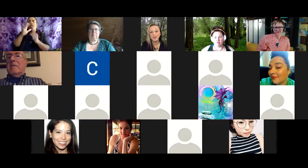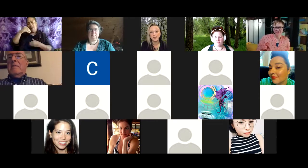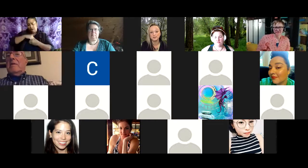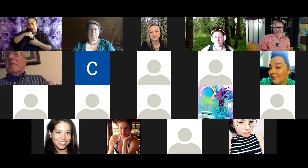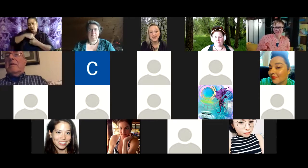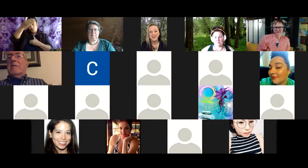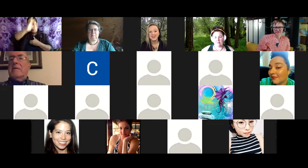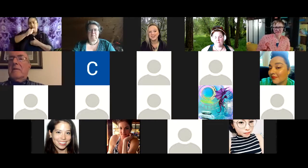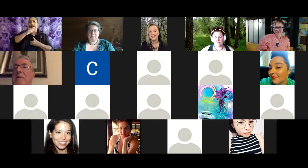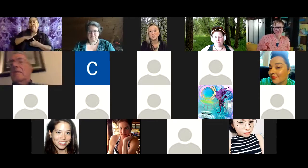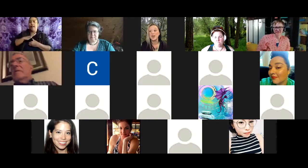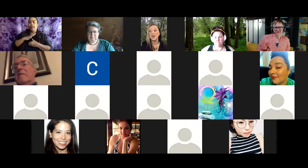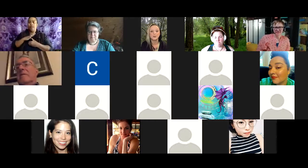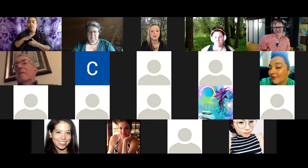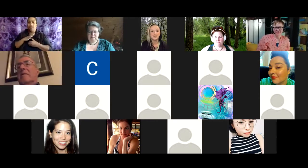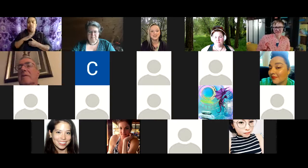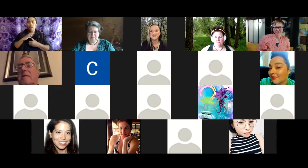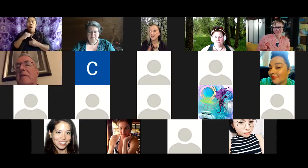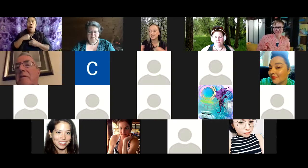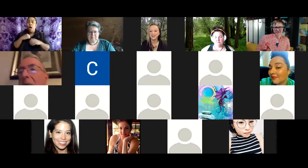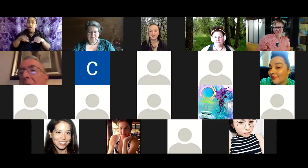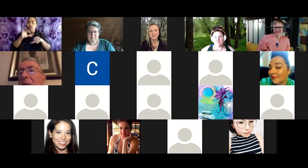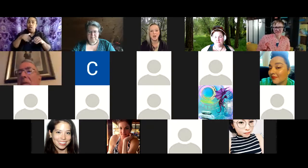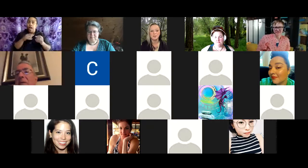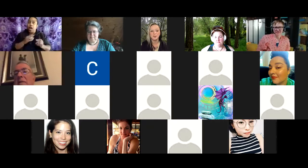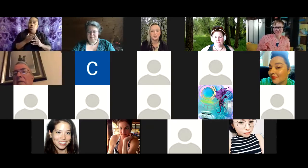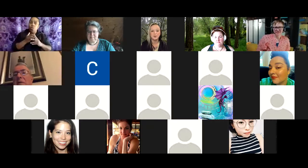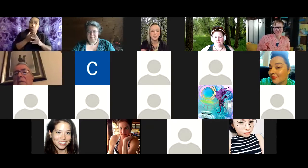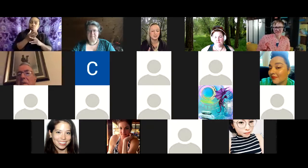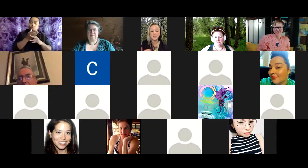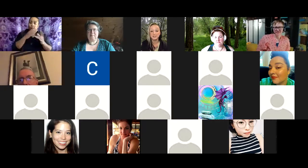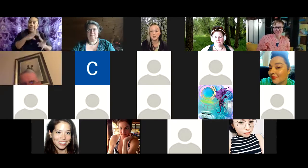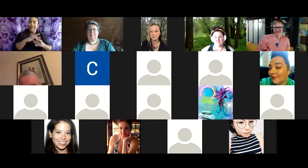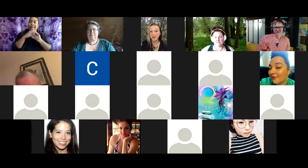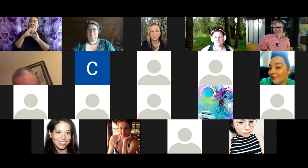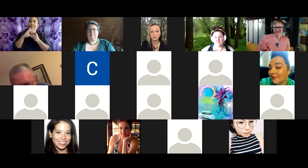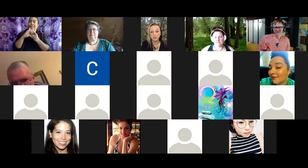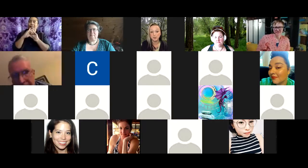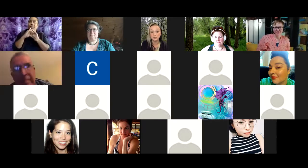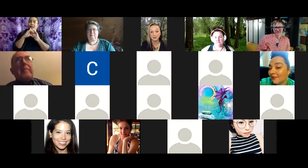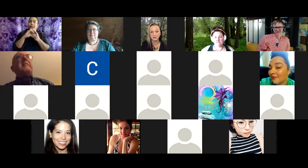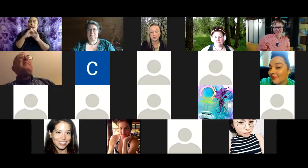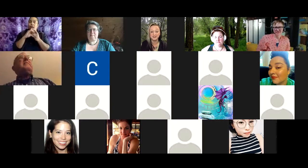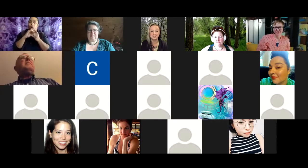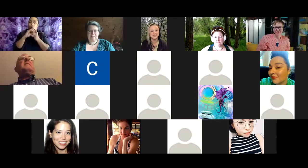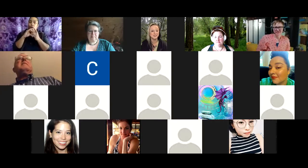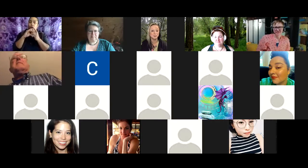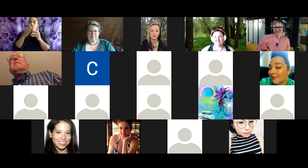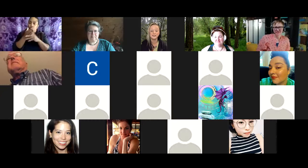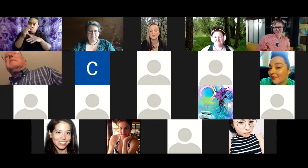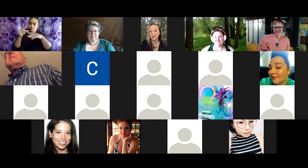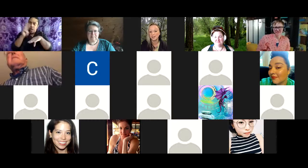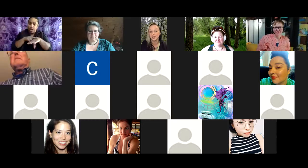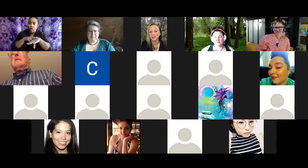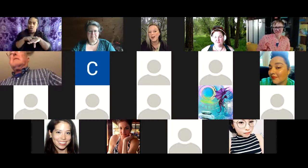of them. And I do that through connecting them back through nature, because the